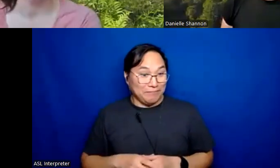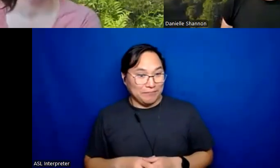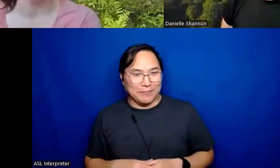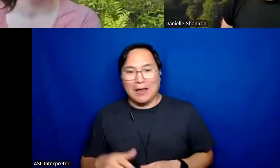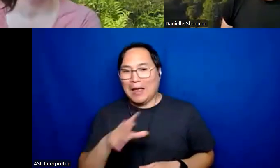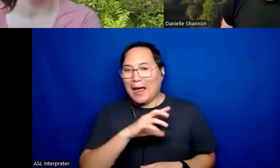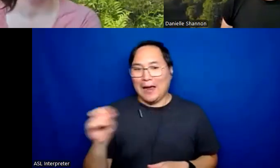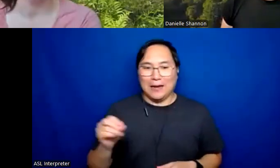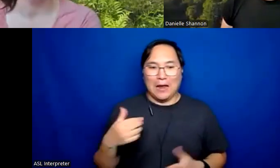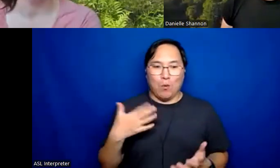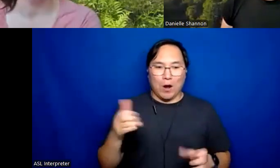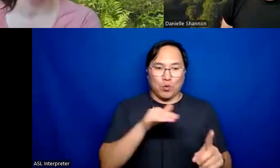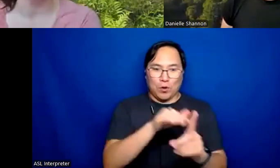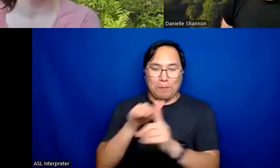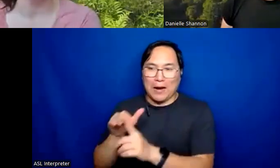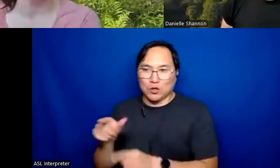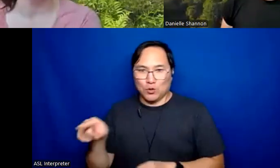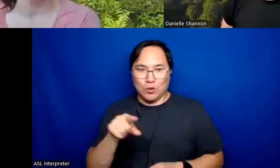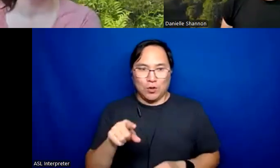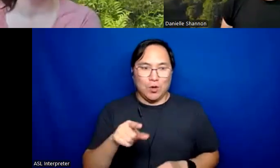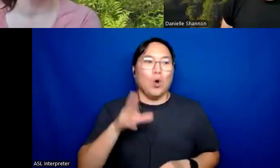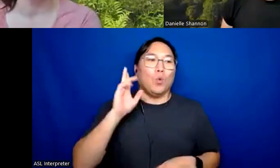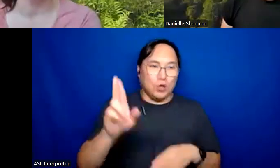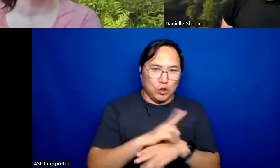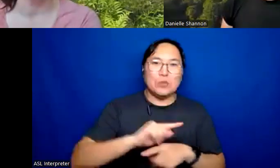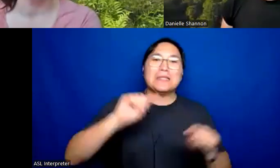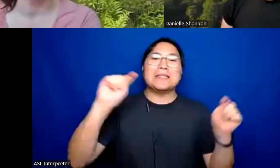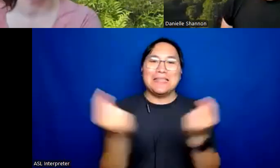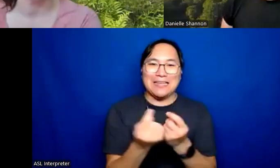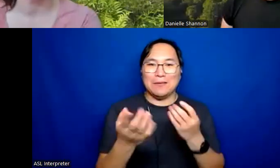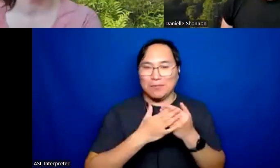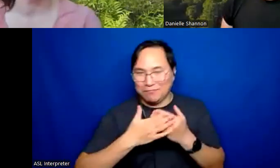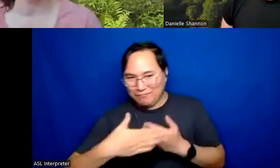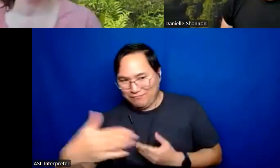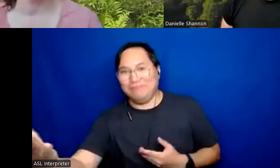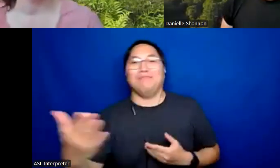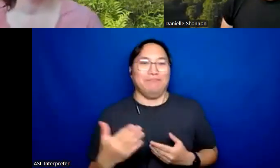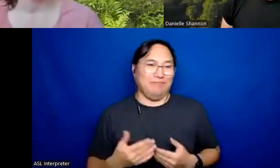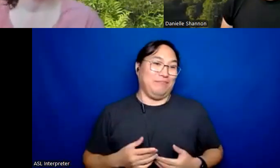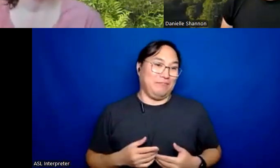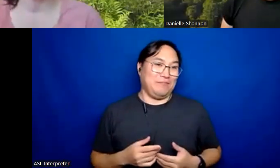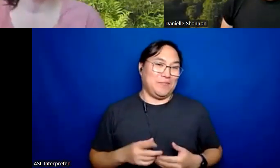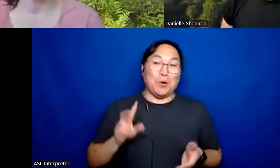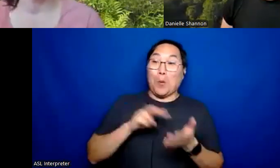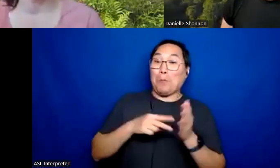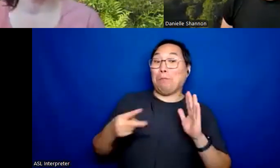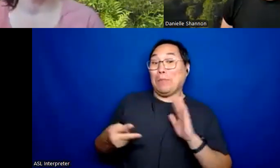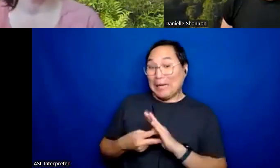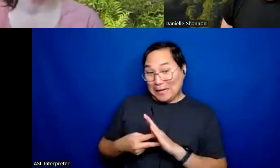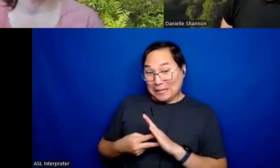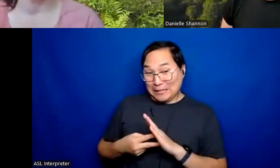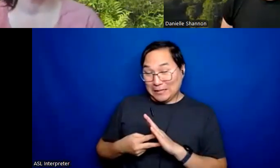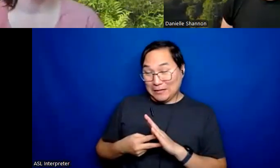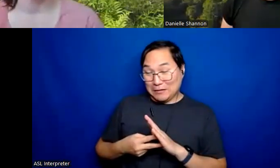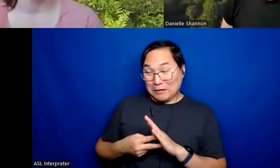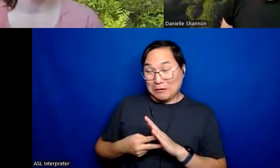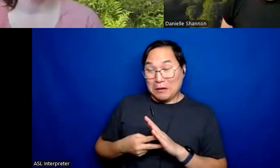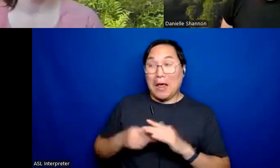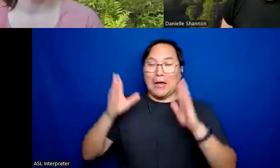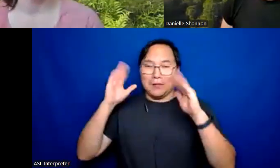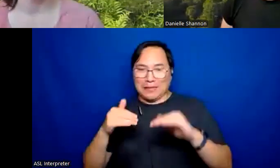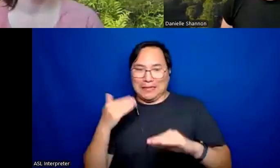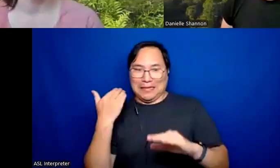wanted to remind folks we're changing over to Teams. So be looking for some email